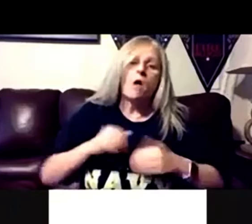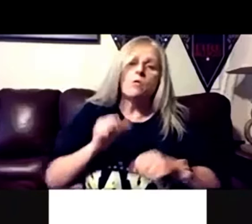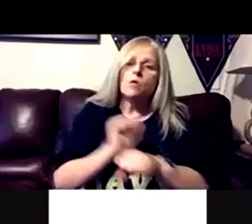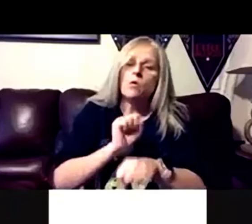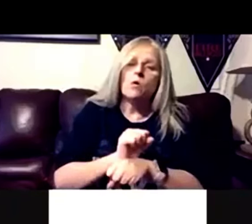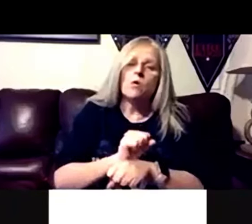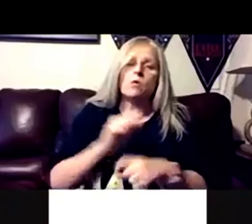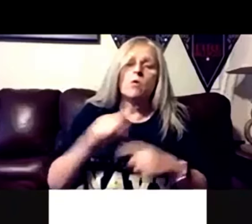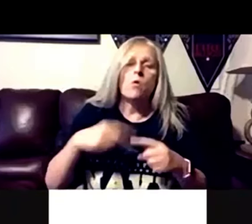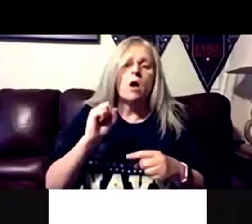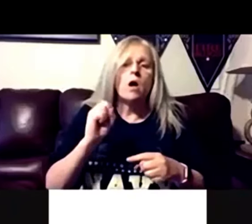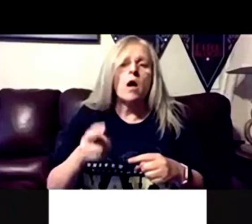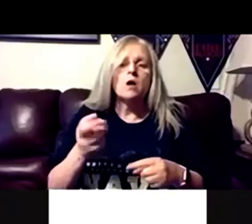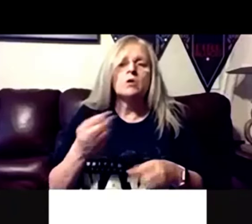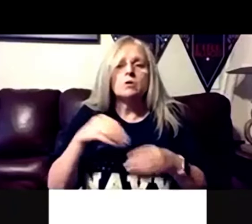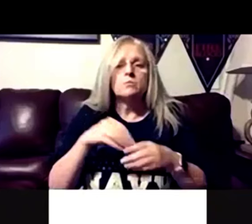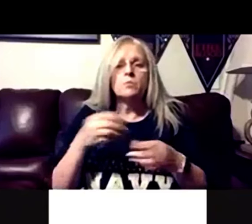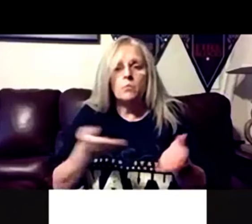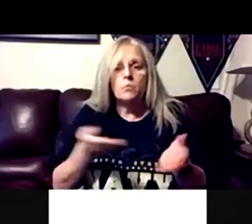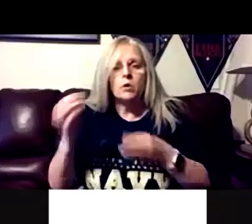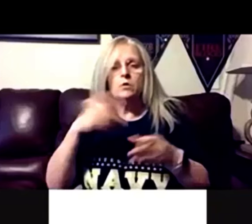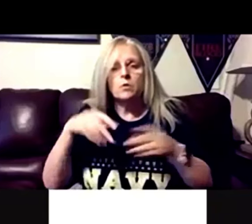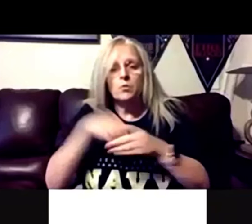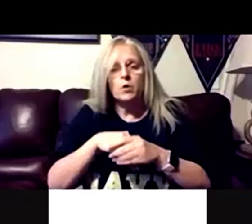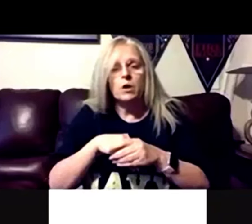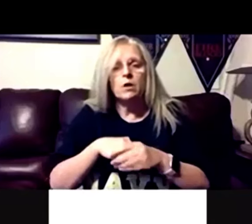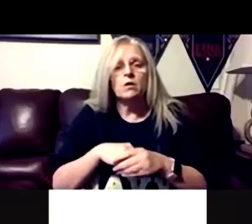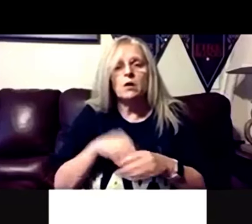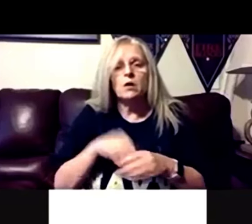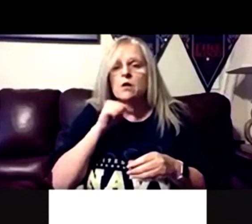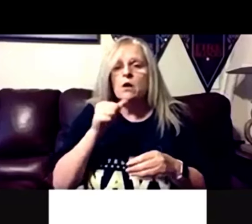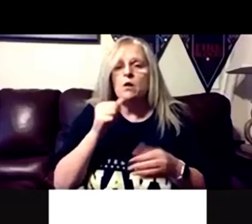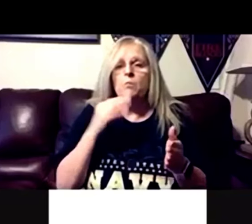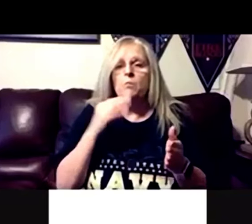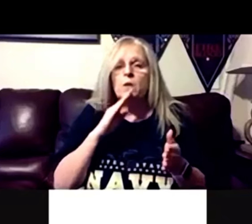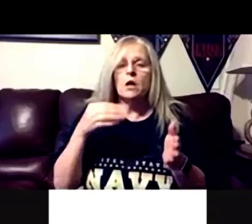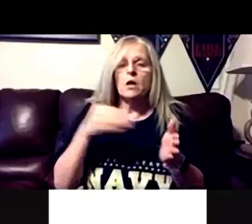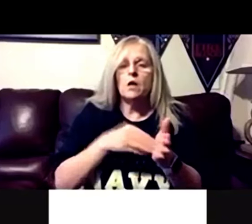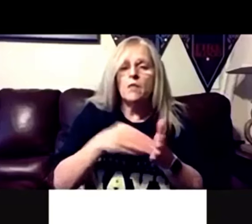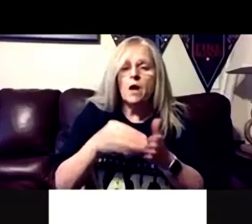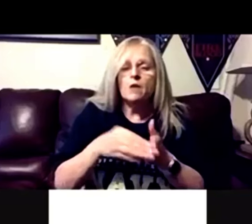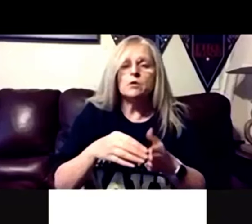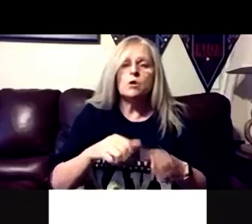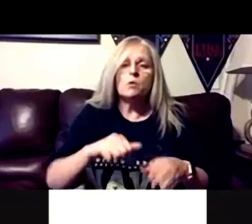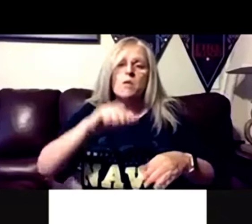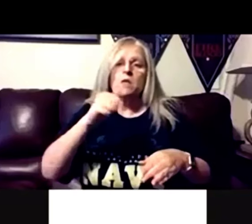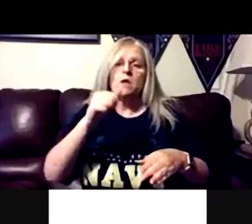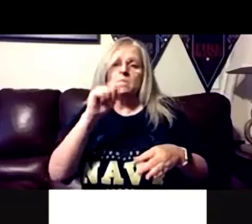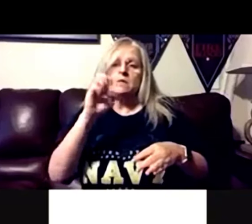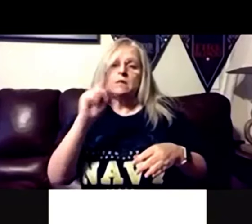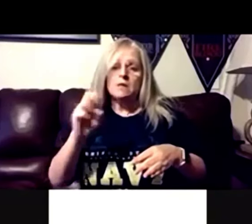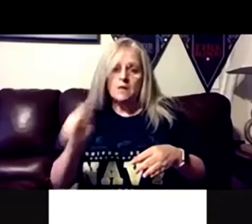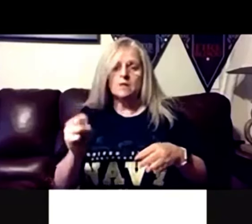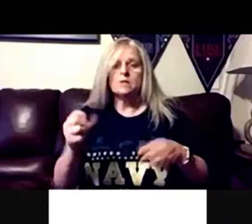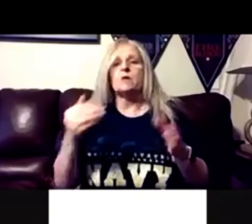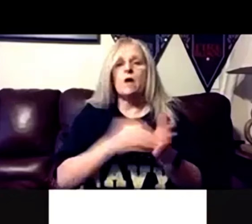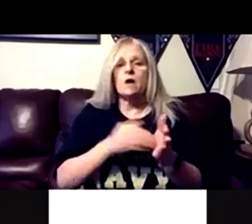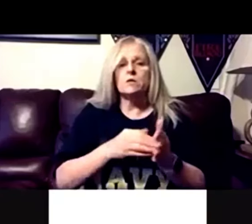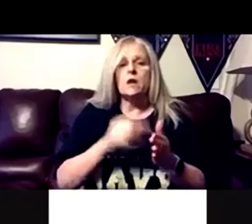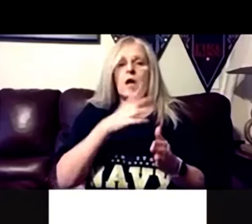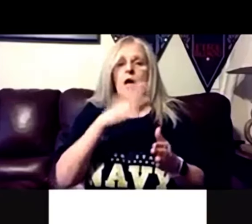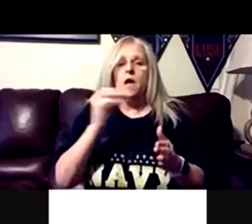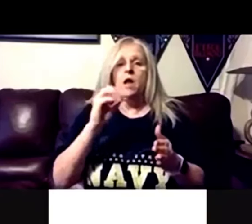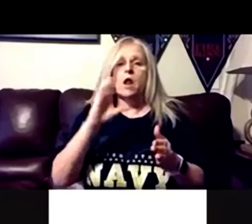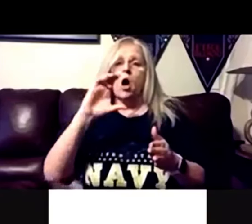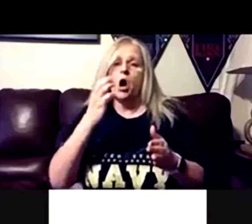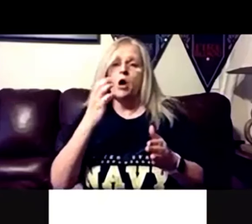starts to bring customers in, it's not going to be in the thousands. It's going to be in the tens of thousands and hundreds of thousands.